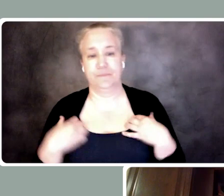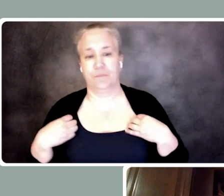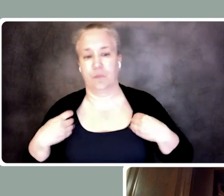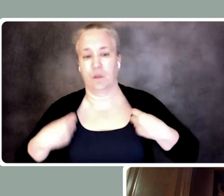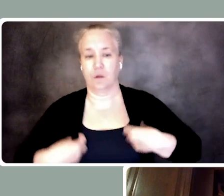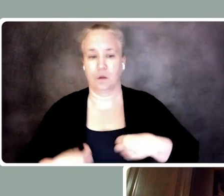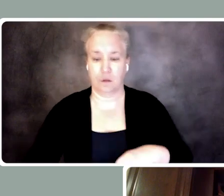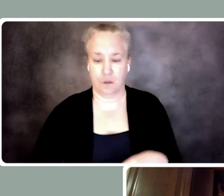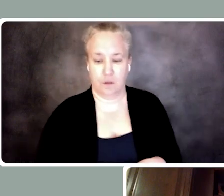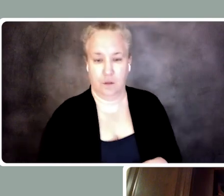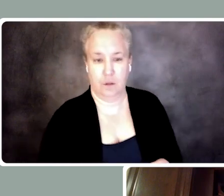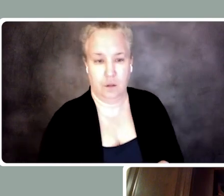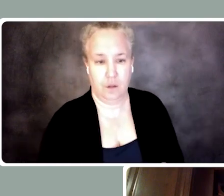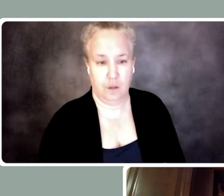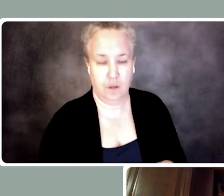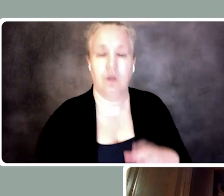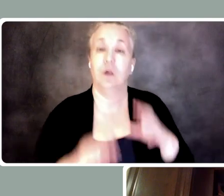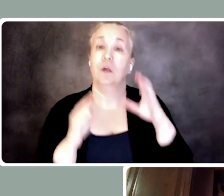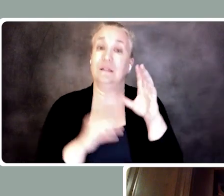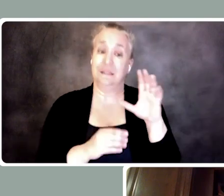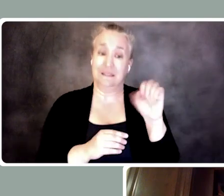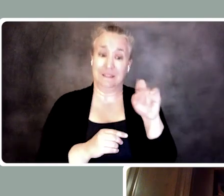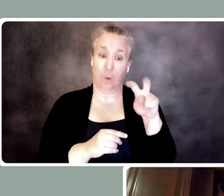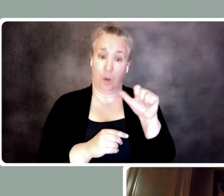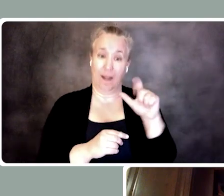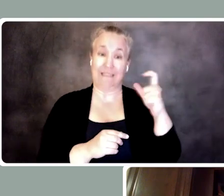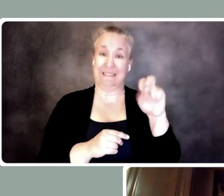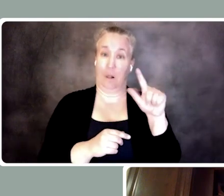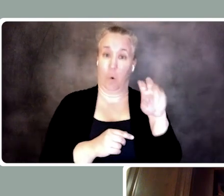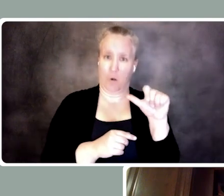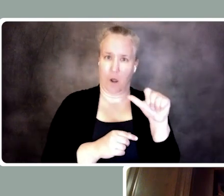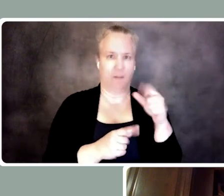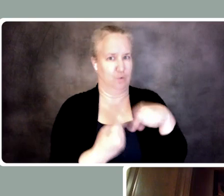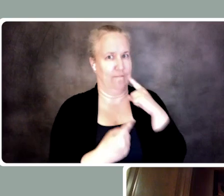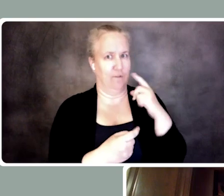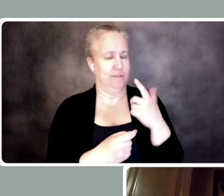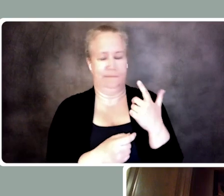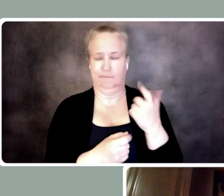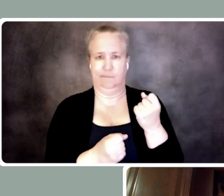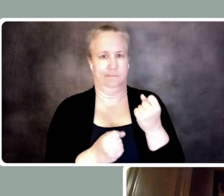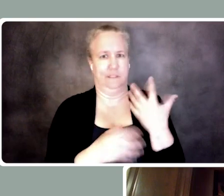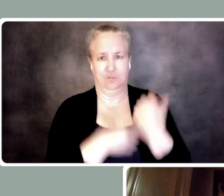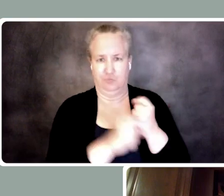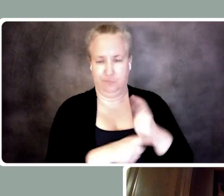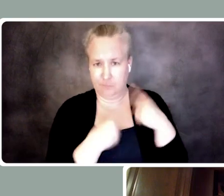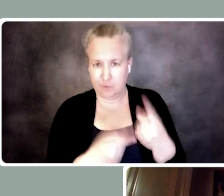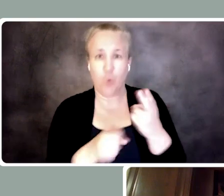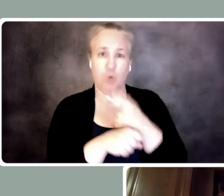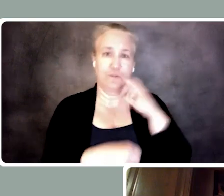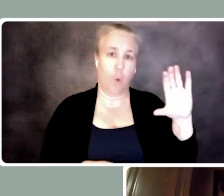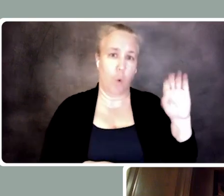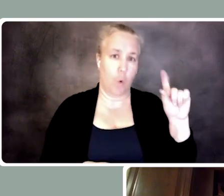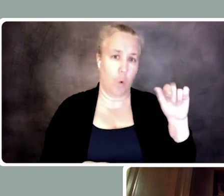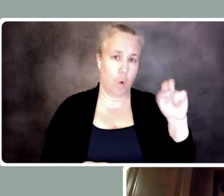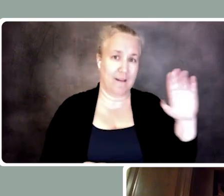capecitabine or Xeloda is a very good drug. It's been around for a few decades now. It's used in colon cancer and breast cancer. Again, I don't know